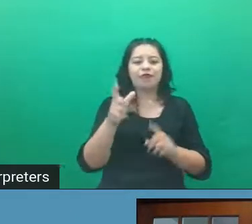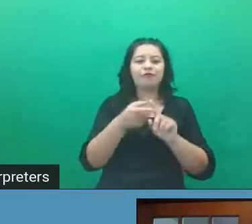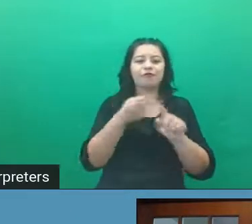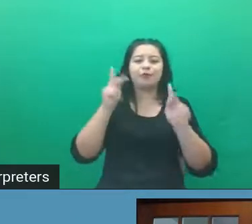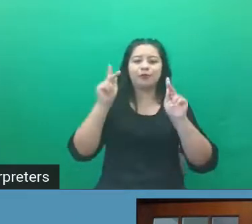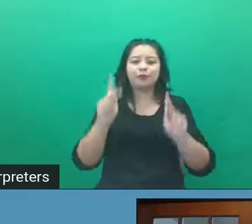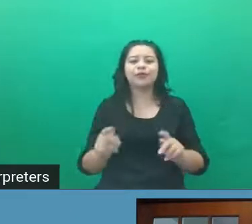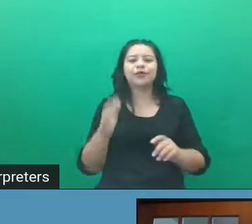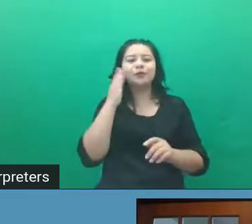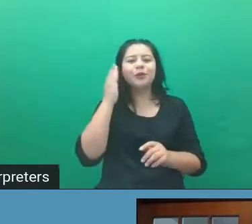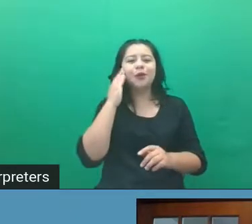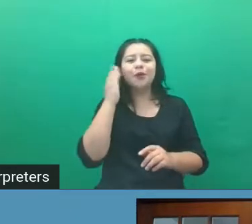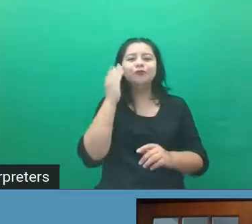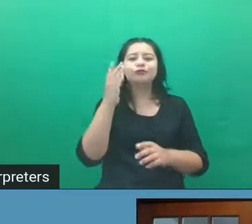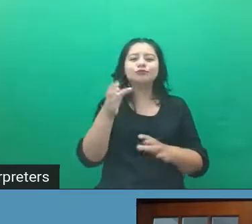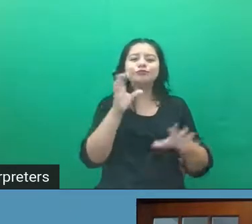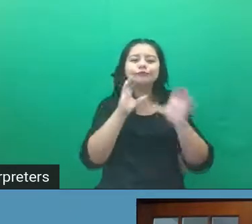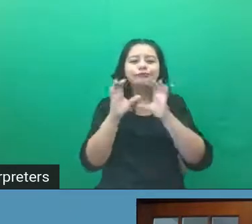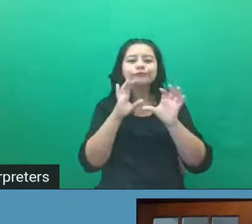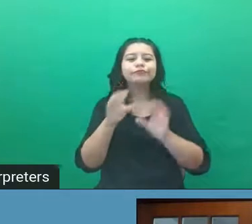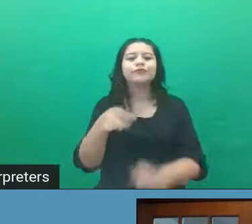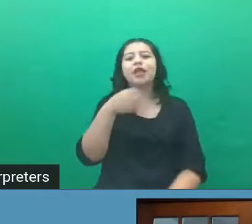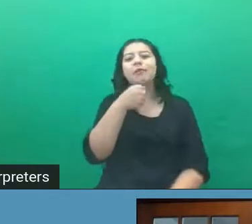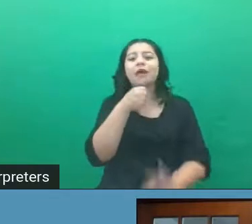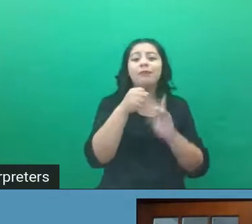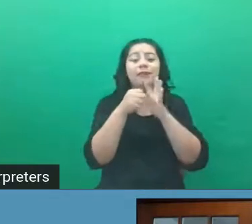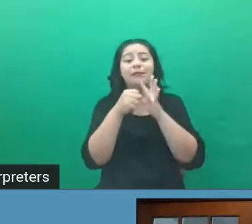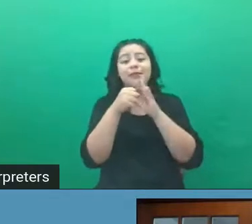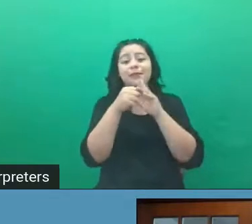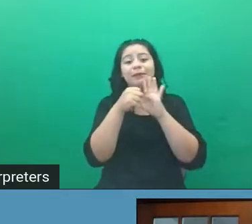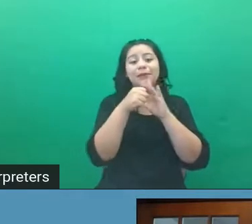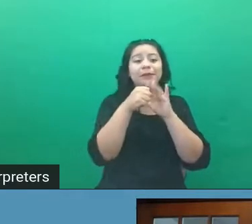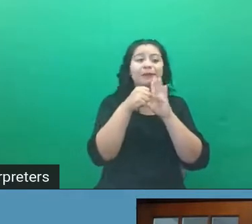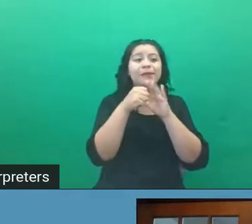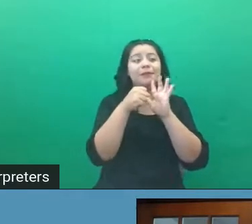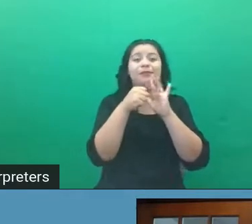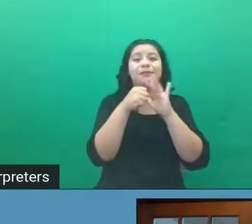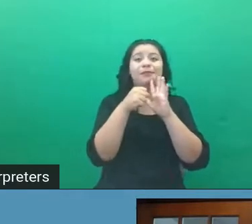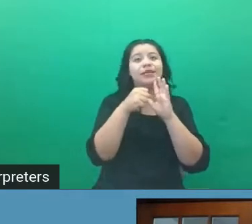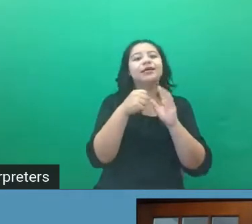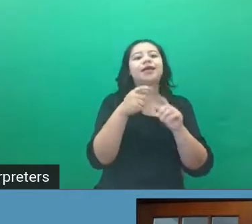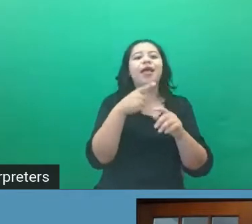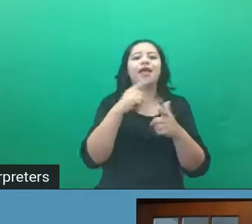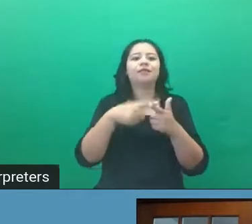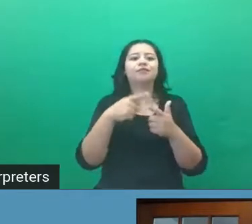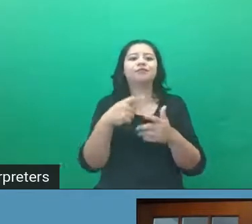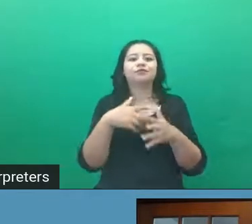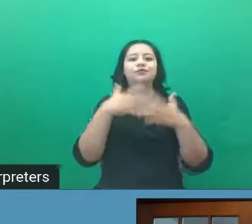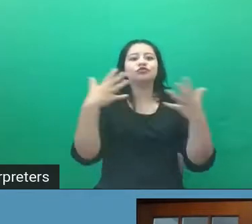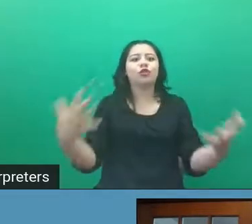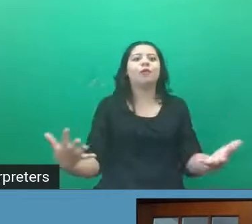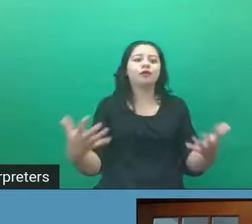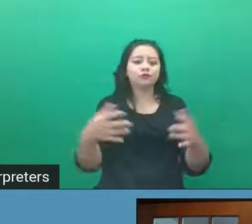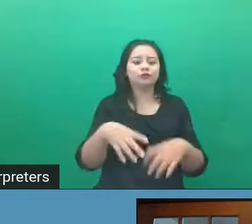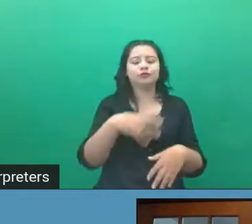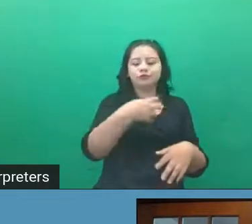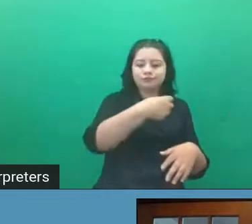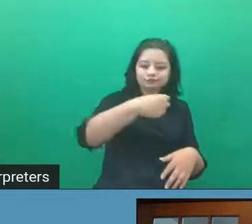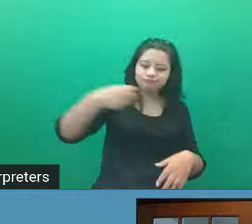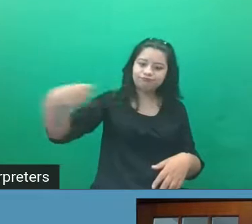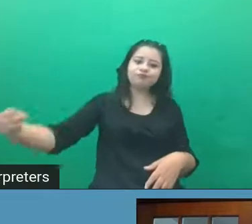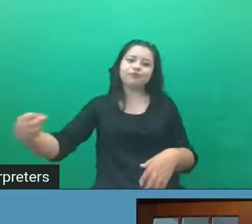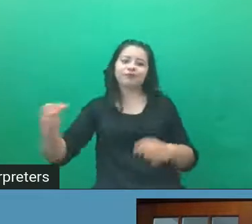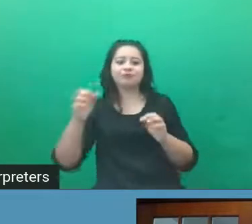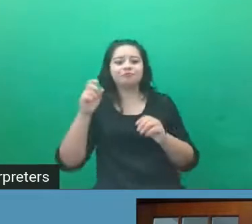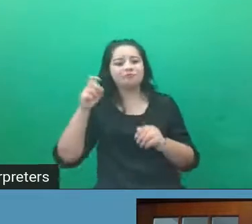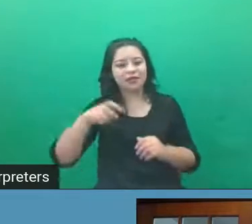Sometimes somebody at the end of a conference or a session will, really bring out some challenging things that you want